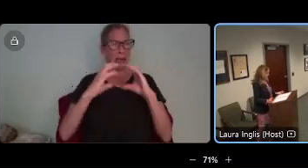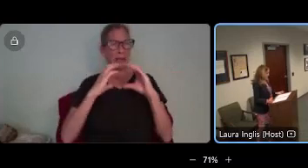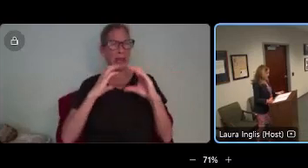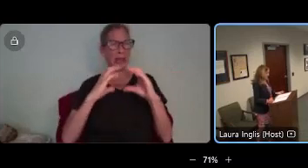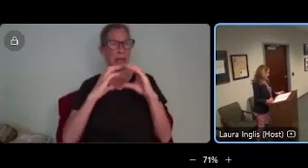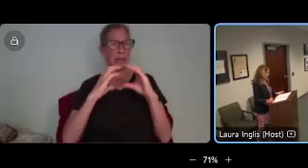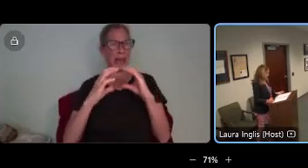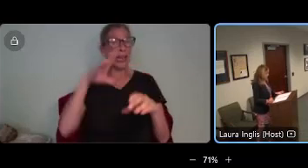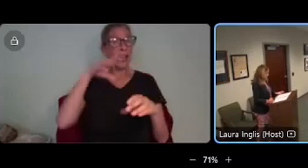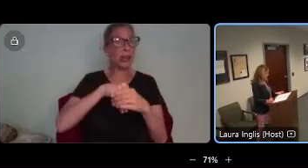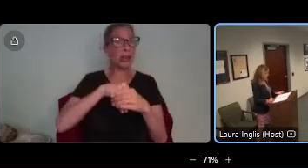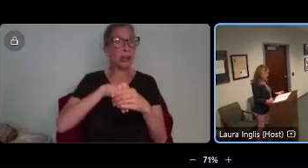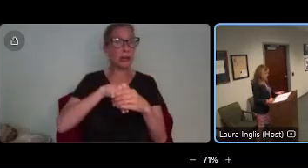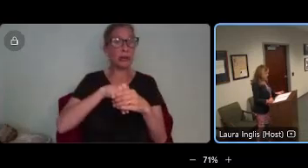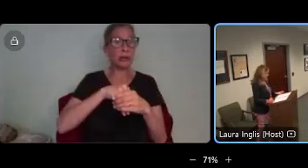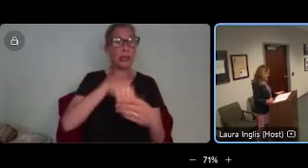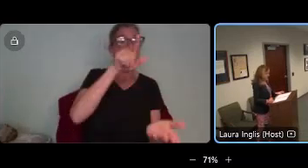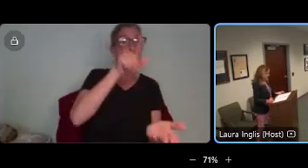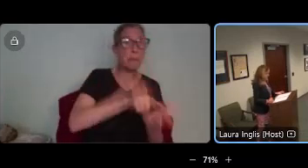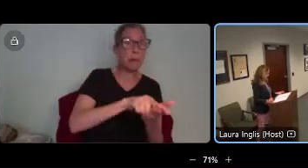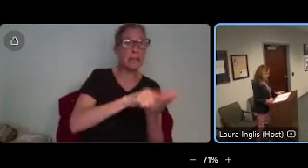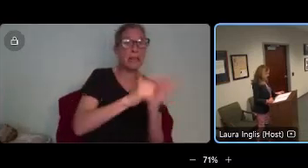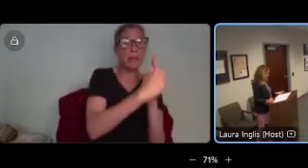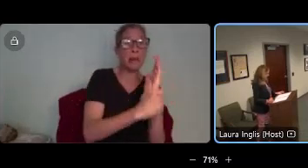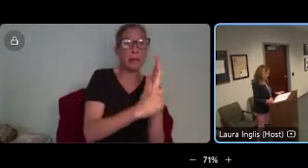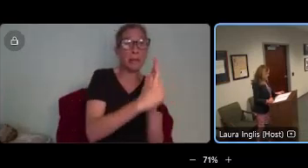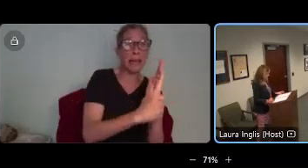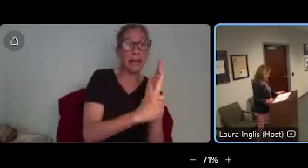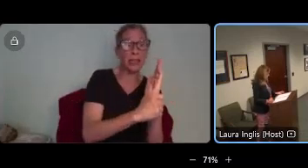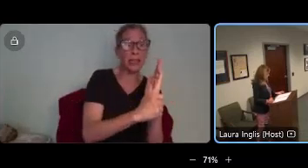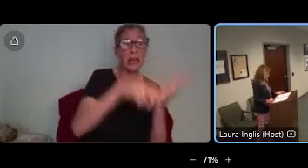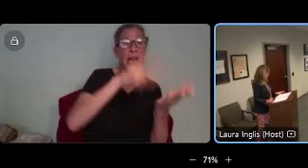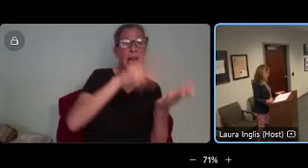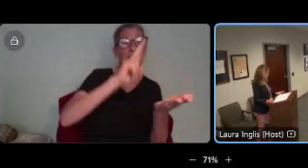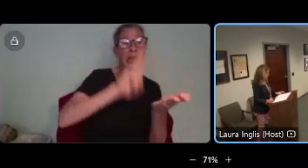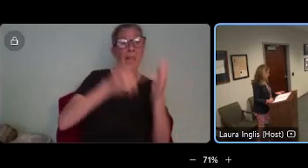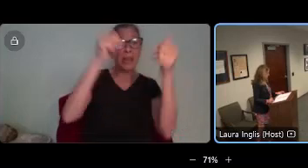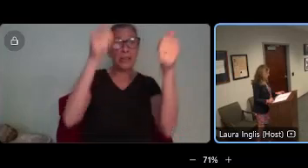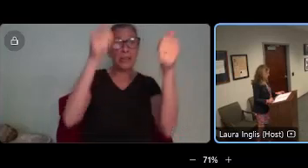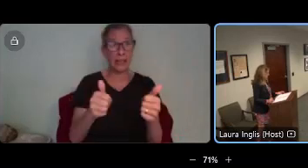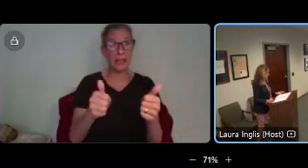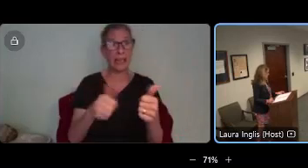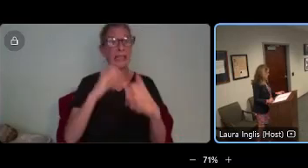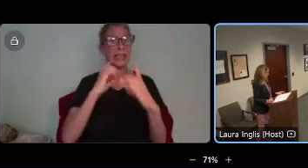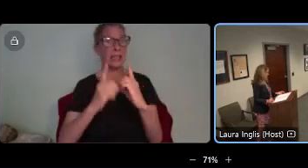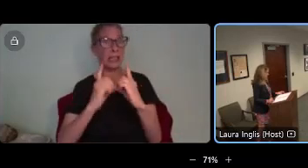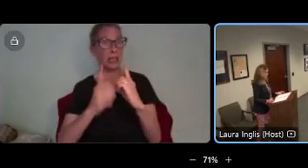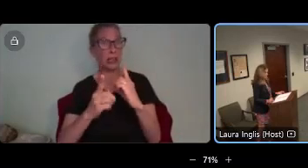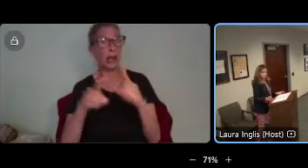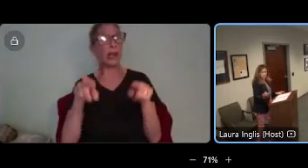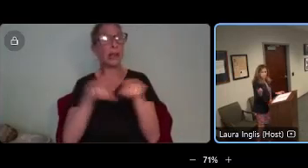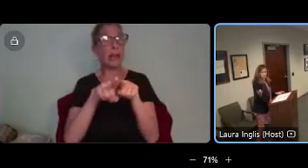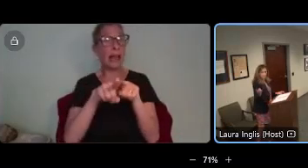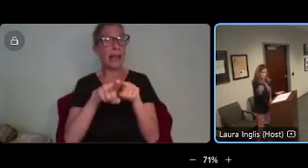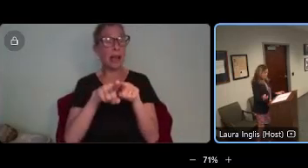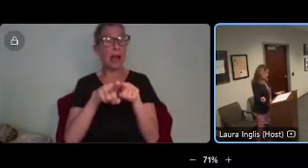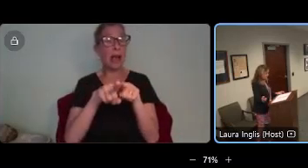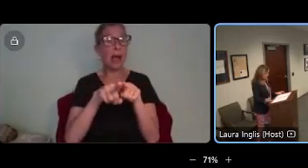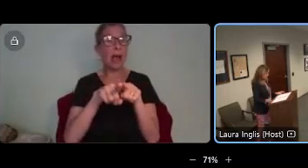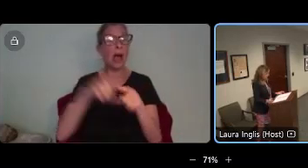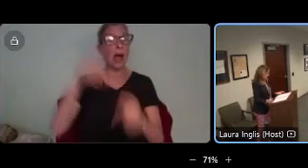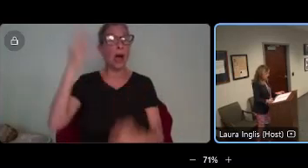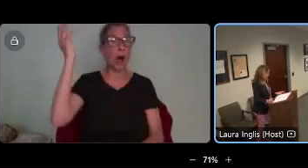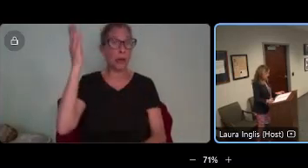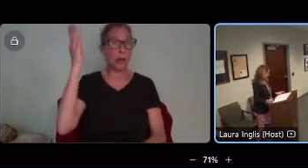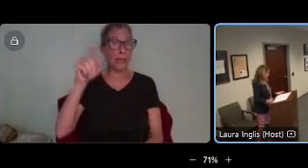This includes everything from print publications, signage and displays, to digital materials such as our presentation templates, like the one I'm